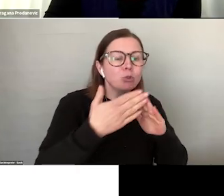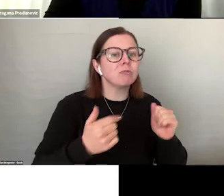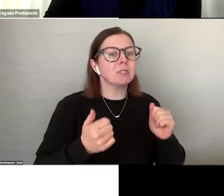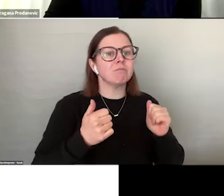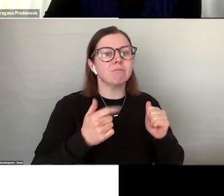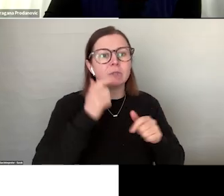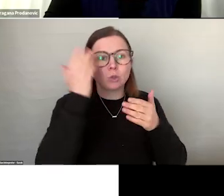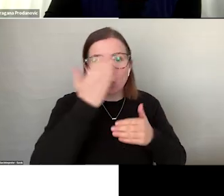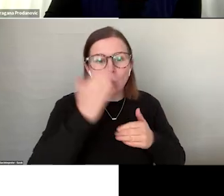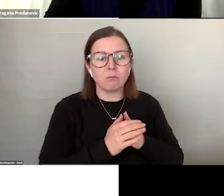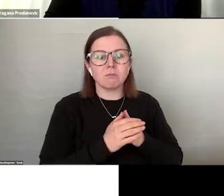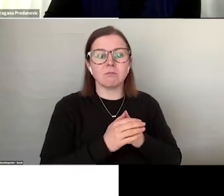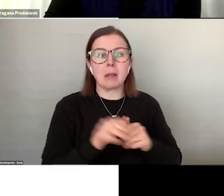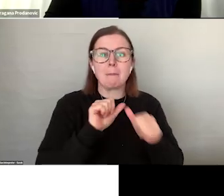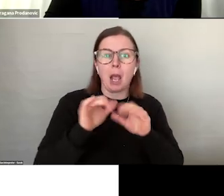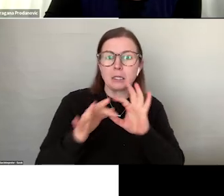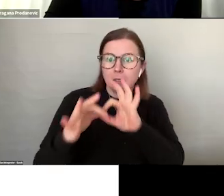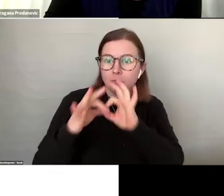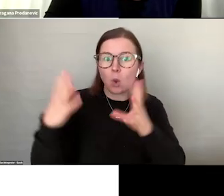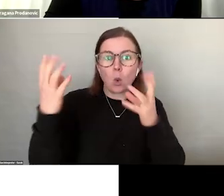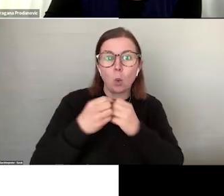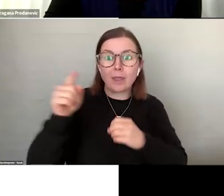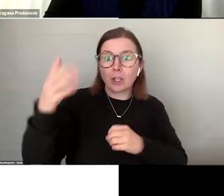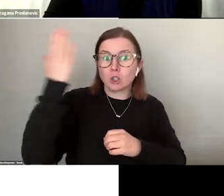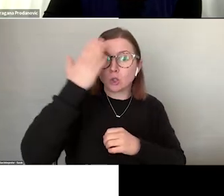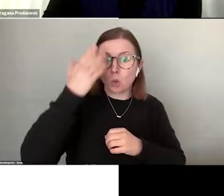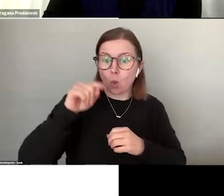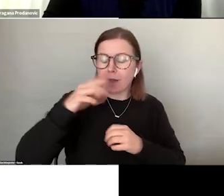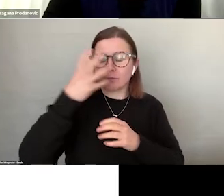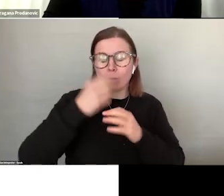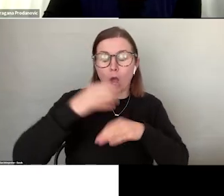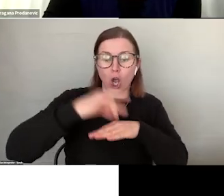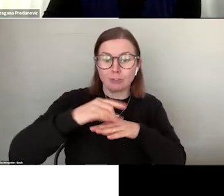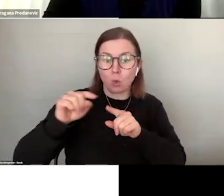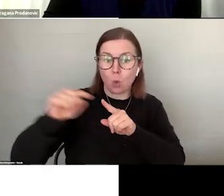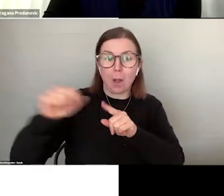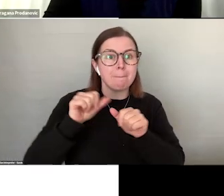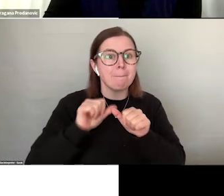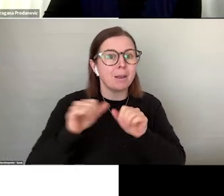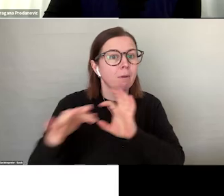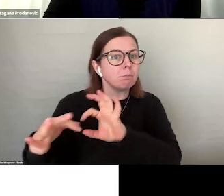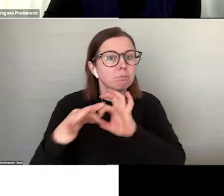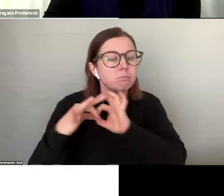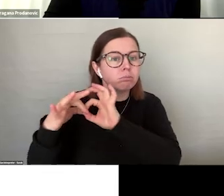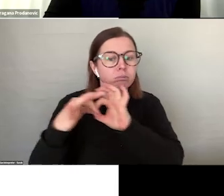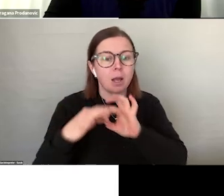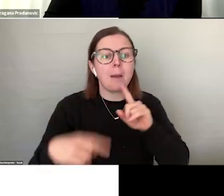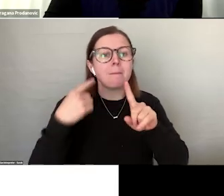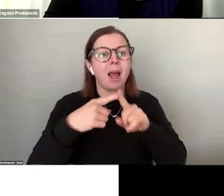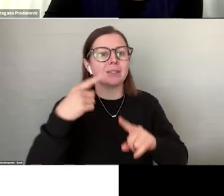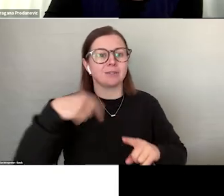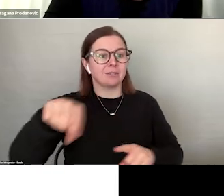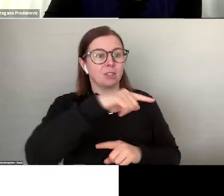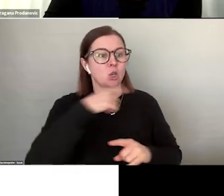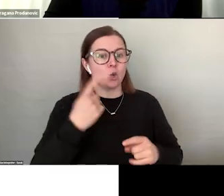services between the hospital and the local teams were better coordinated. And there was capacity building for health professionals and the